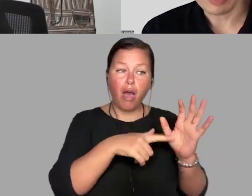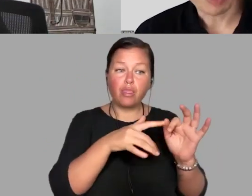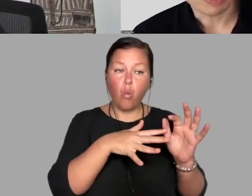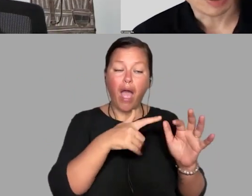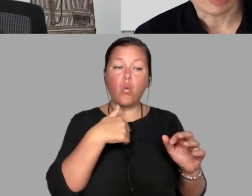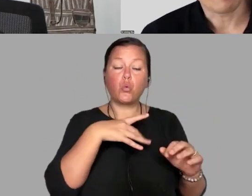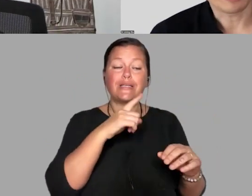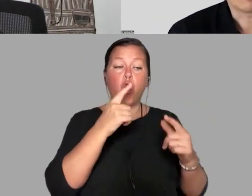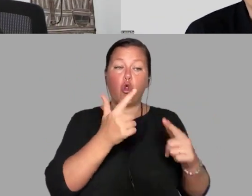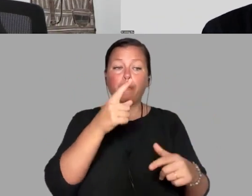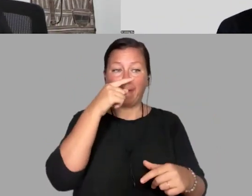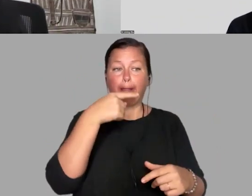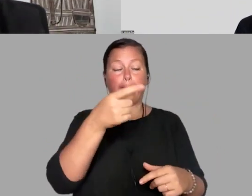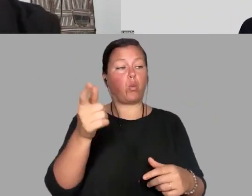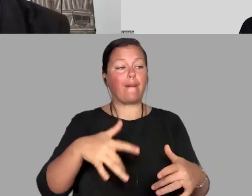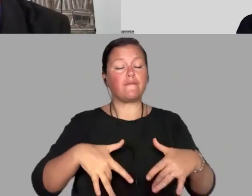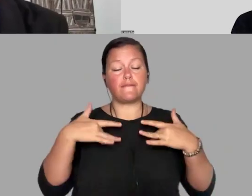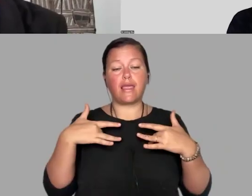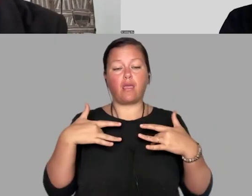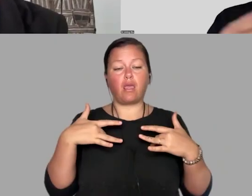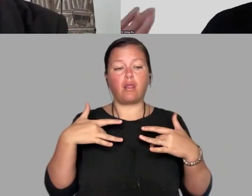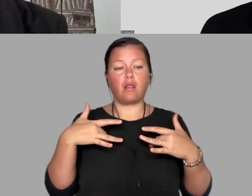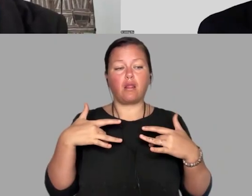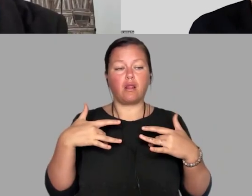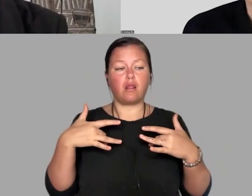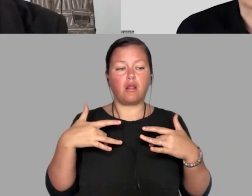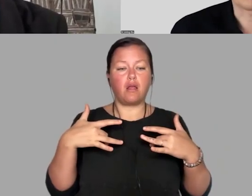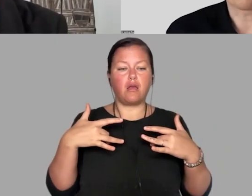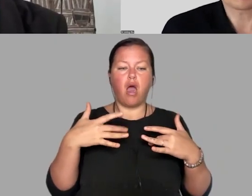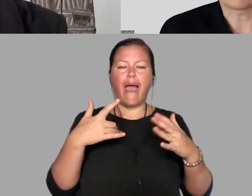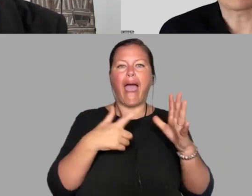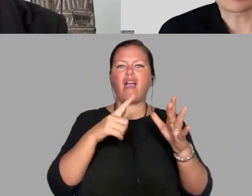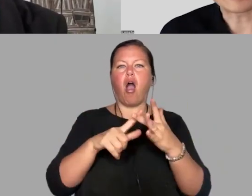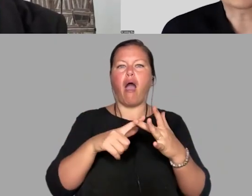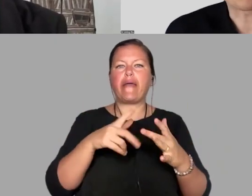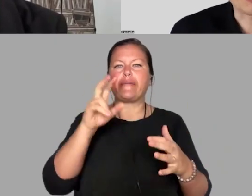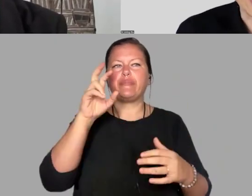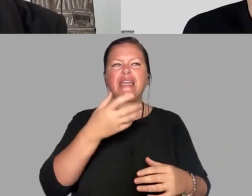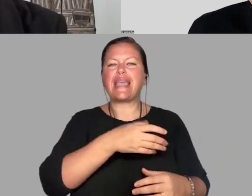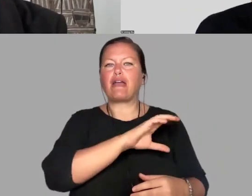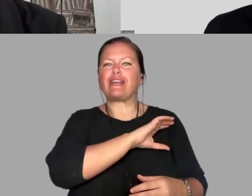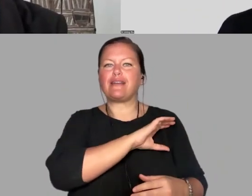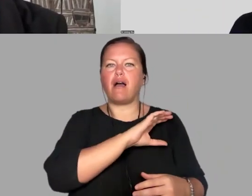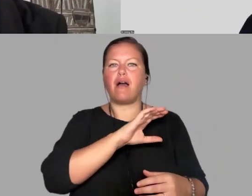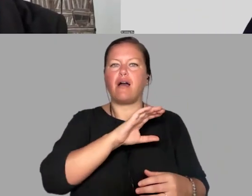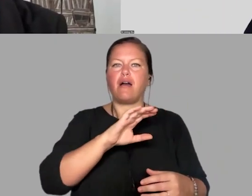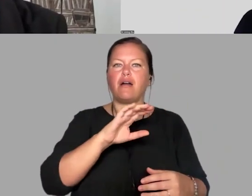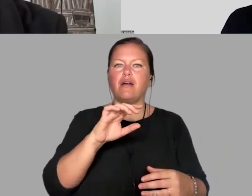time people feel there are a few AI characteristics, the tendency to use M